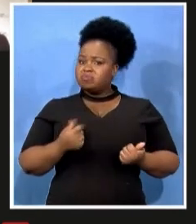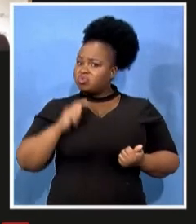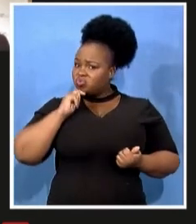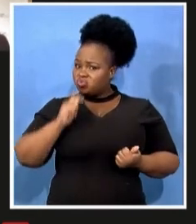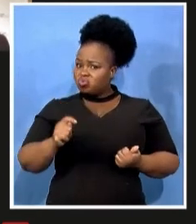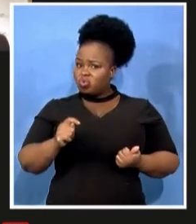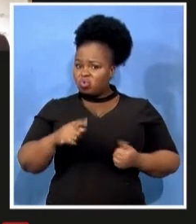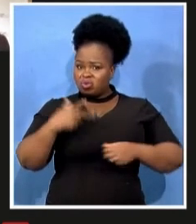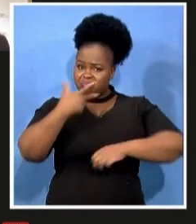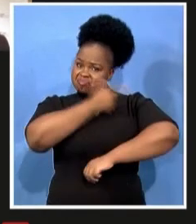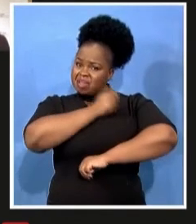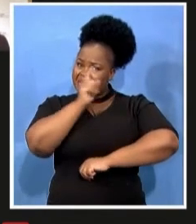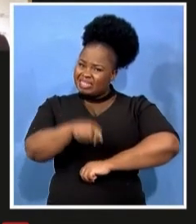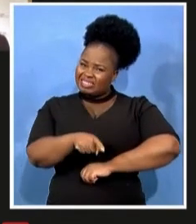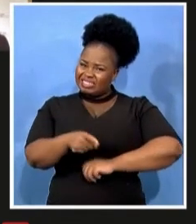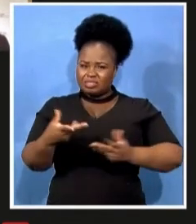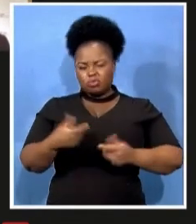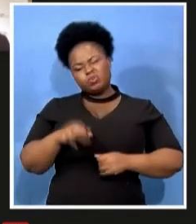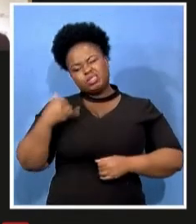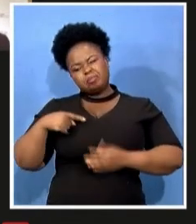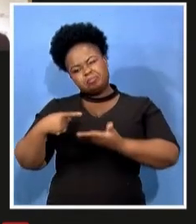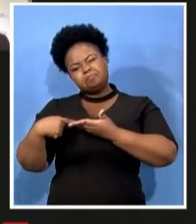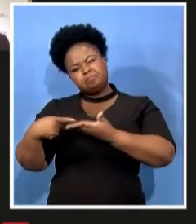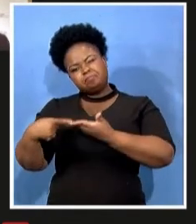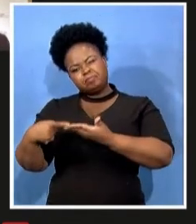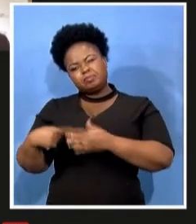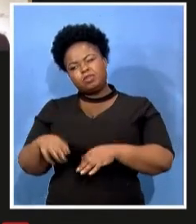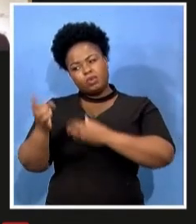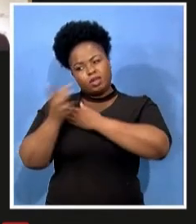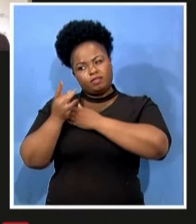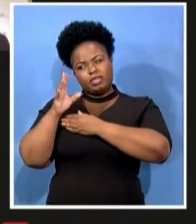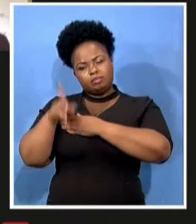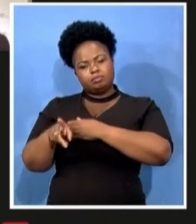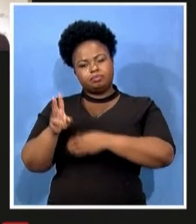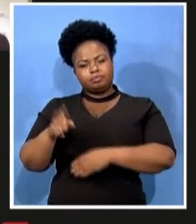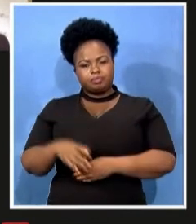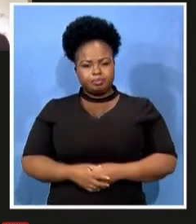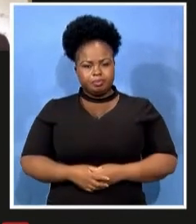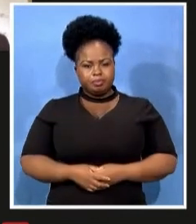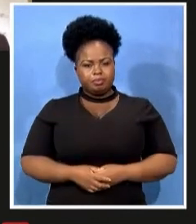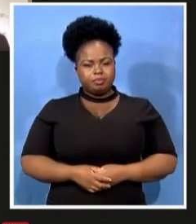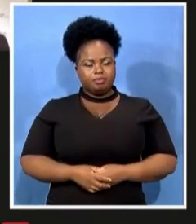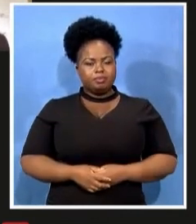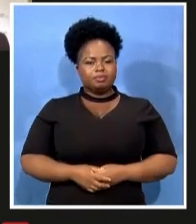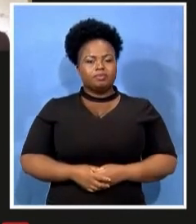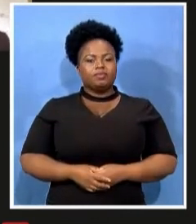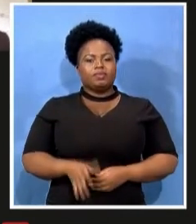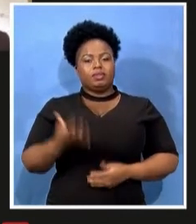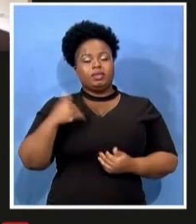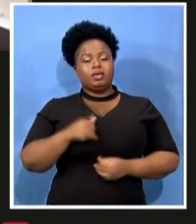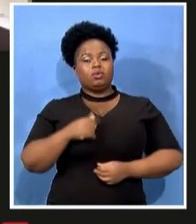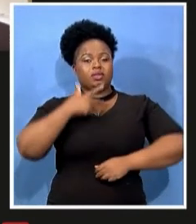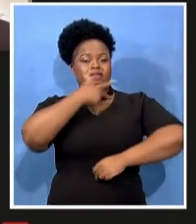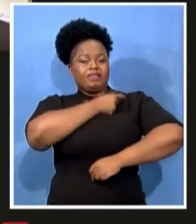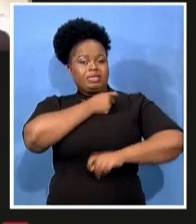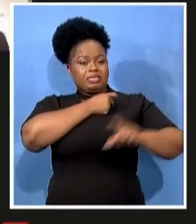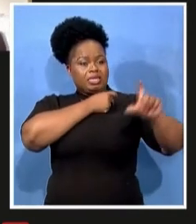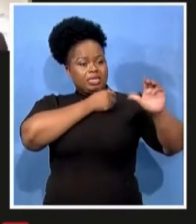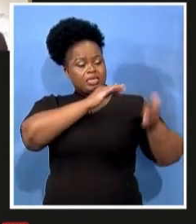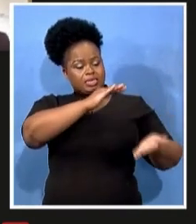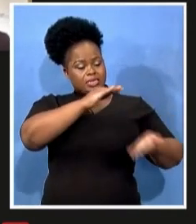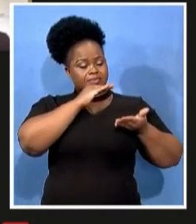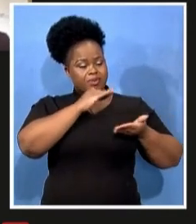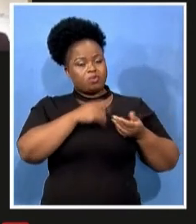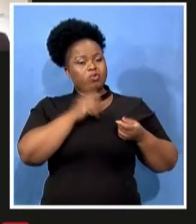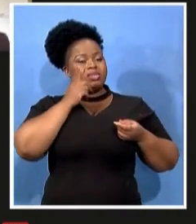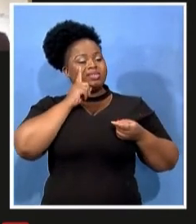get proper advice. Then what do we look for on the vaccine? And this is how we've been guided. So just to decide whether the